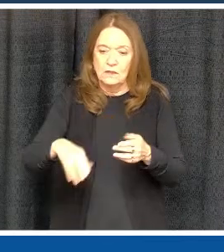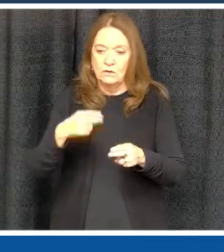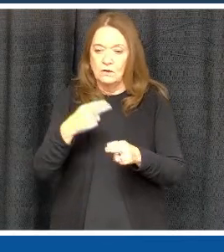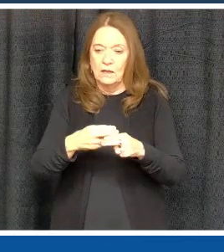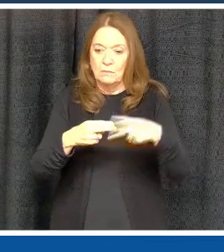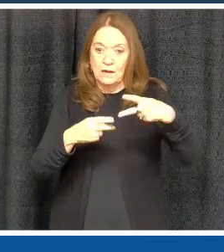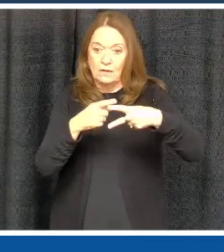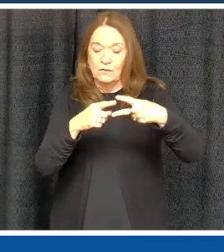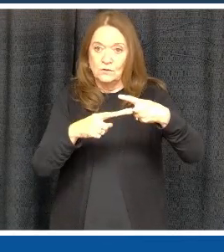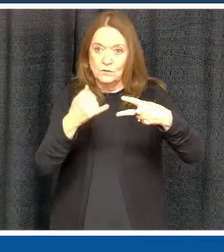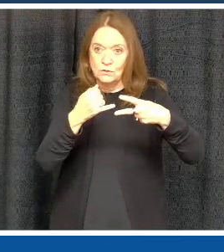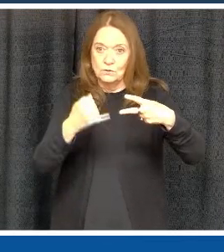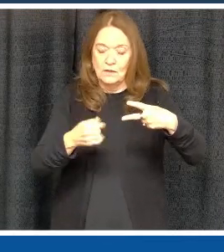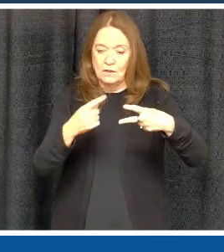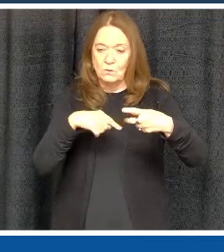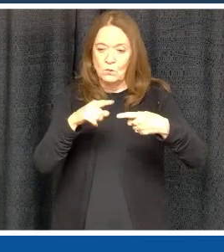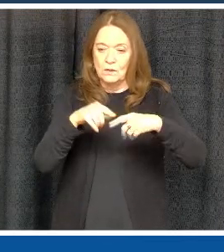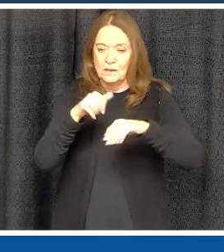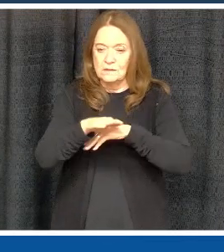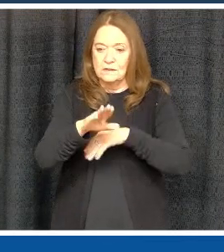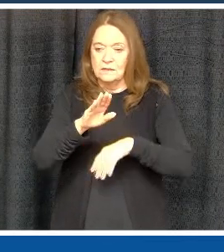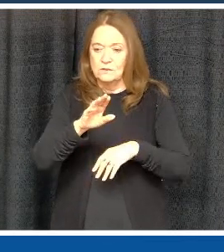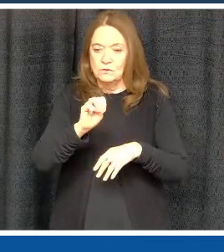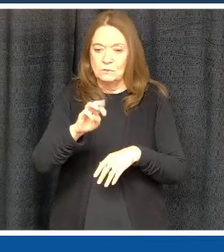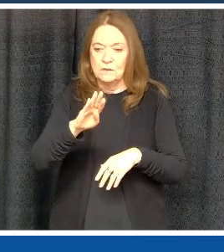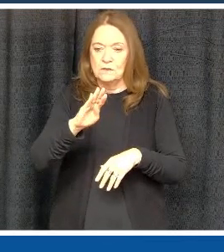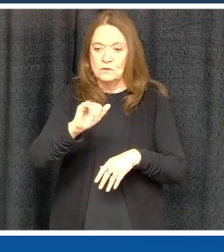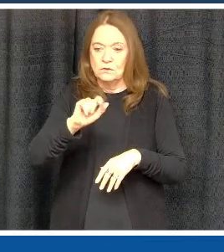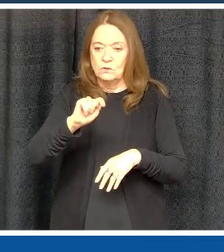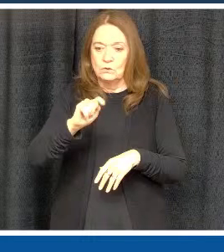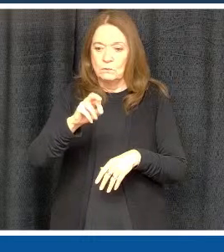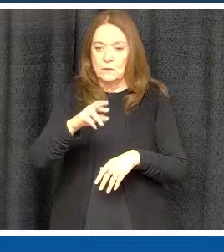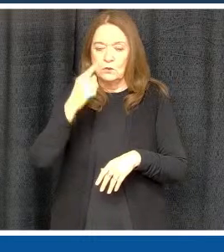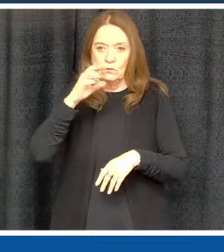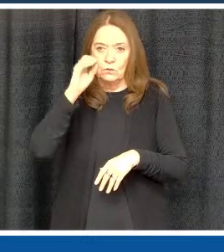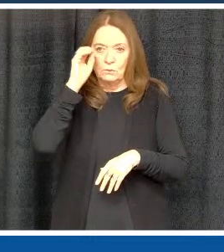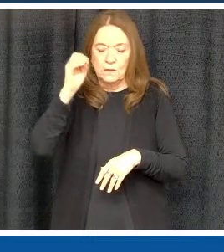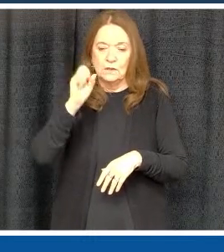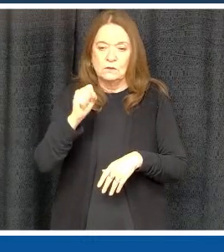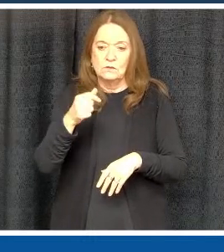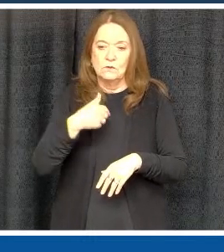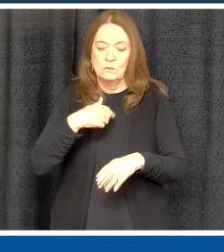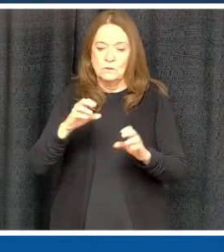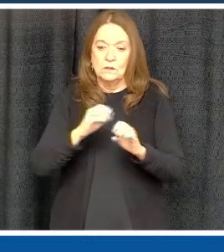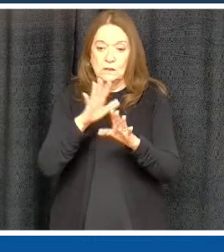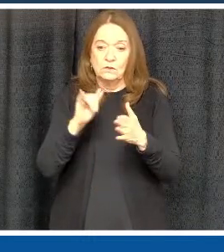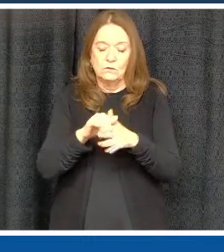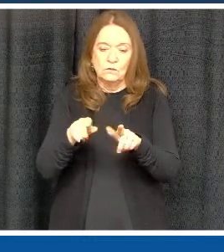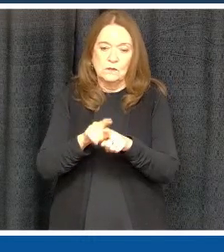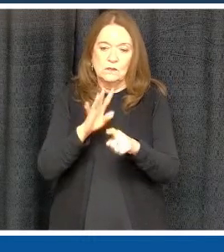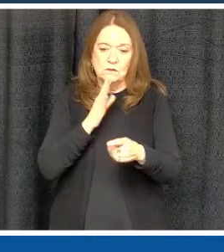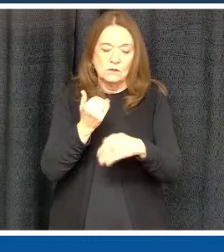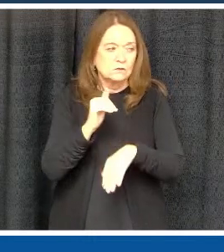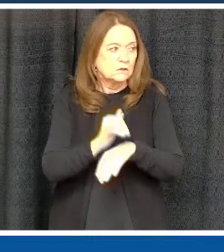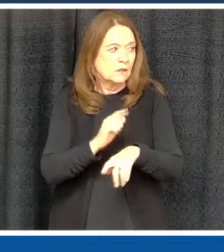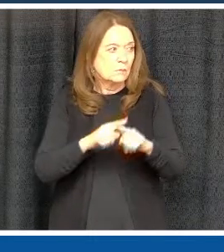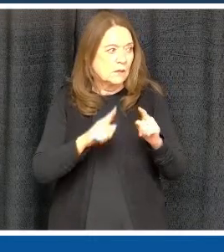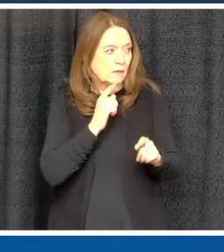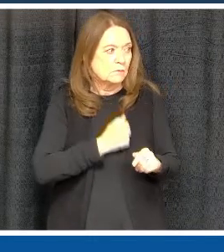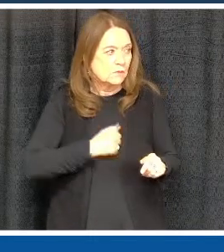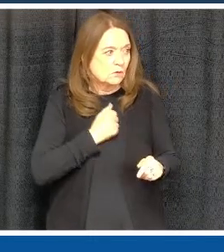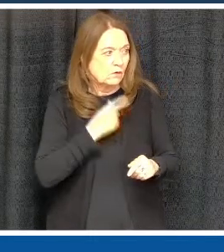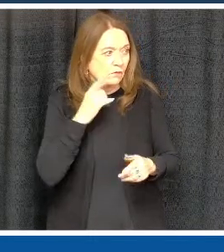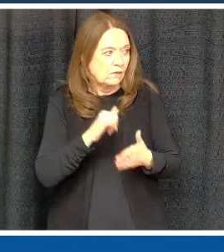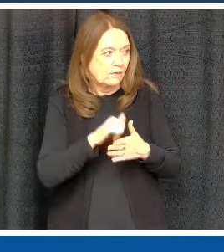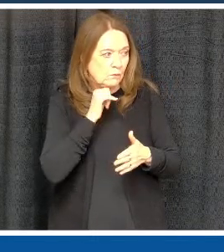line when I sent it to Mr. Bittner for opinion. So I'm going to clear those as I talk tonight, but I am sorry for that. That was